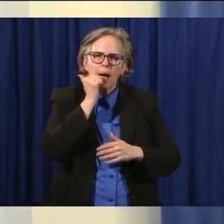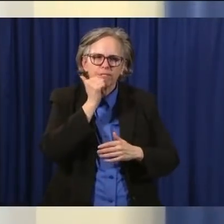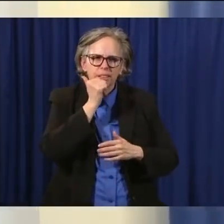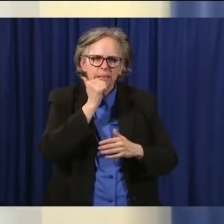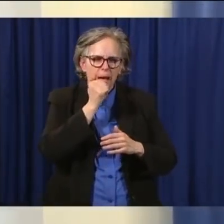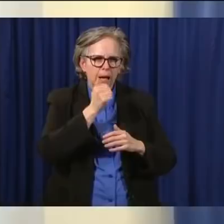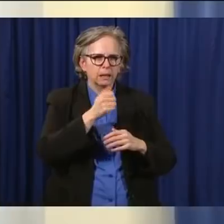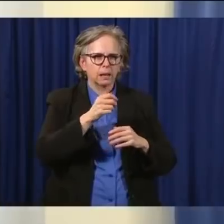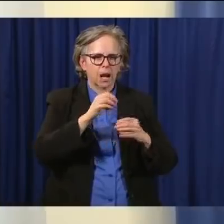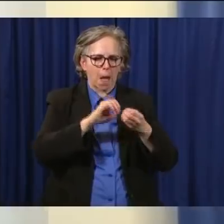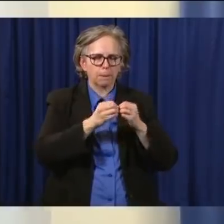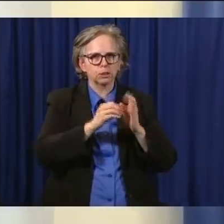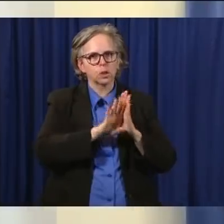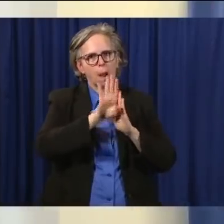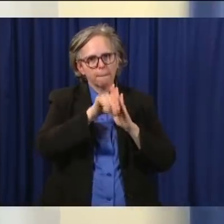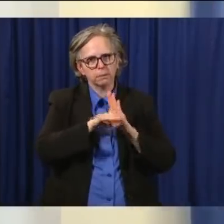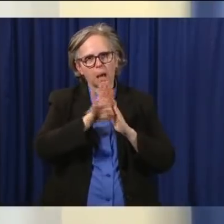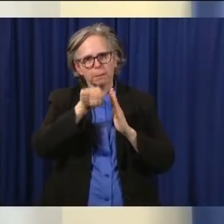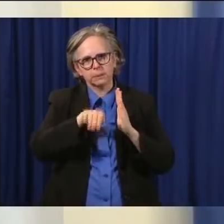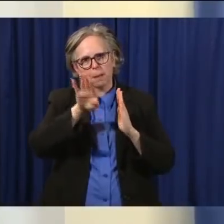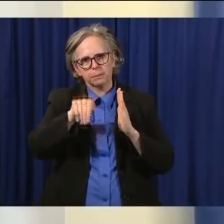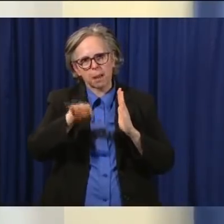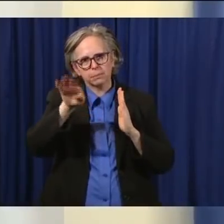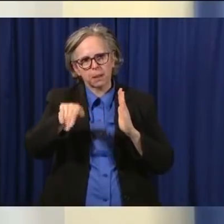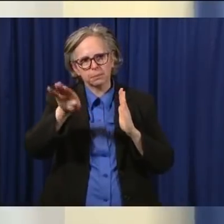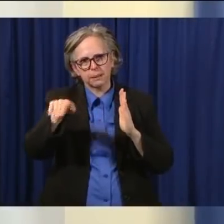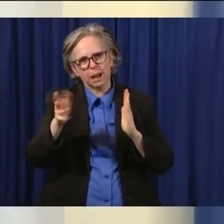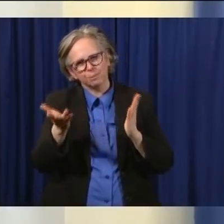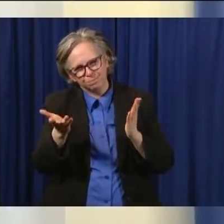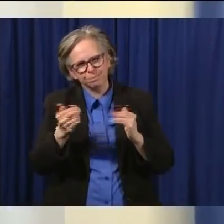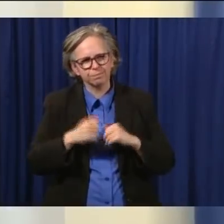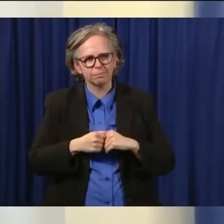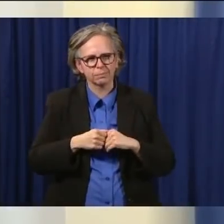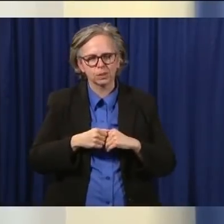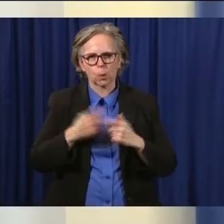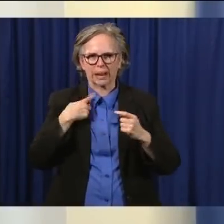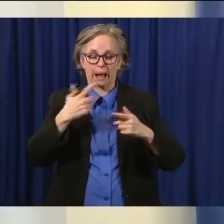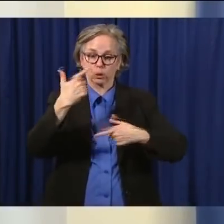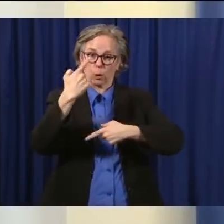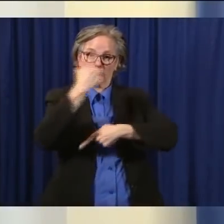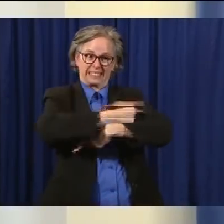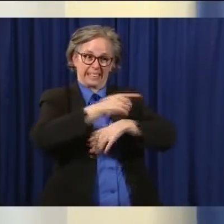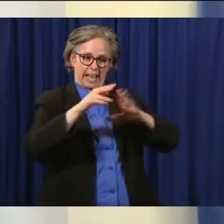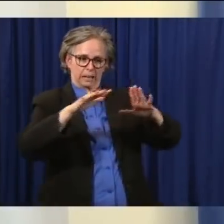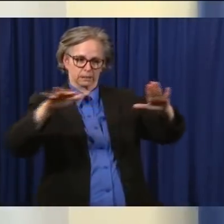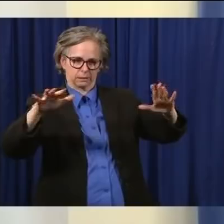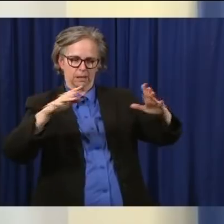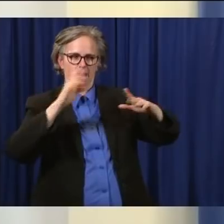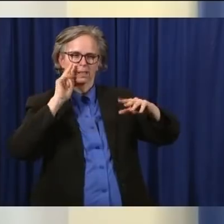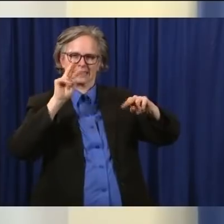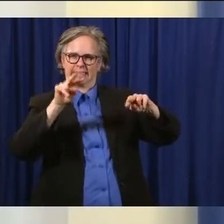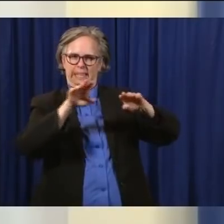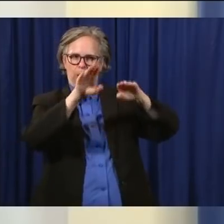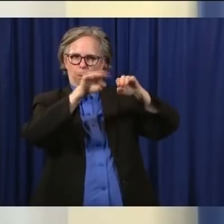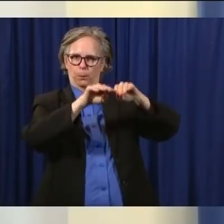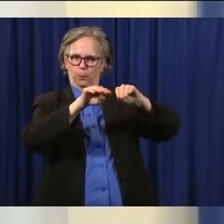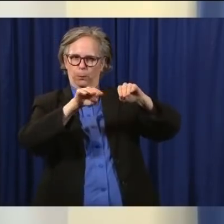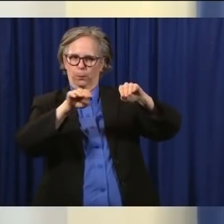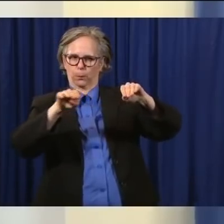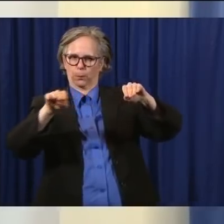down throughout, and I'm sure our 21-day would show that, but we'll definitely pay attention to that number. Thank